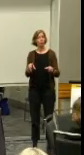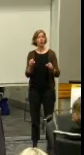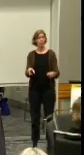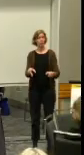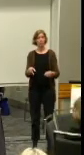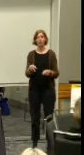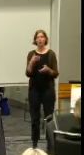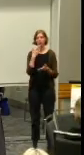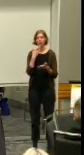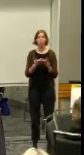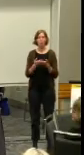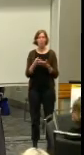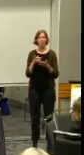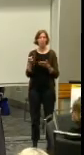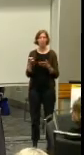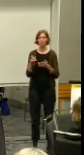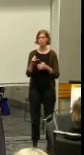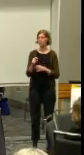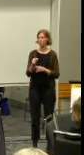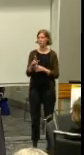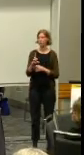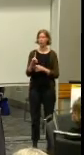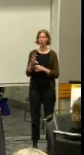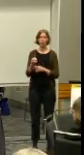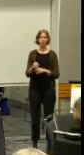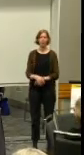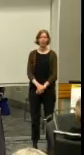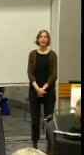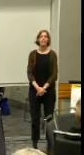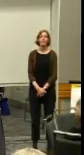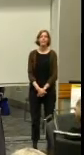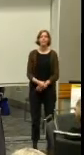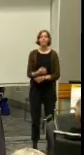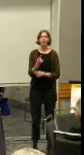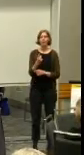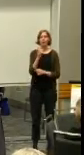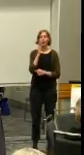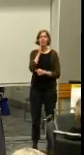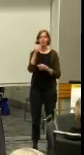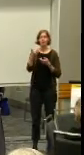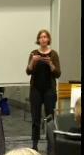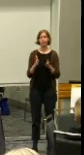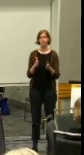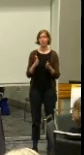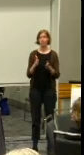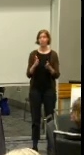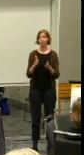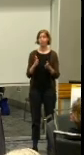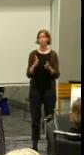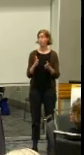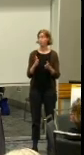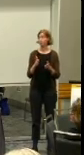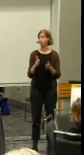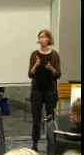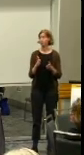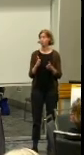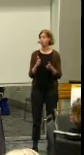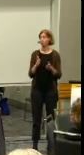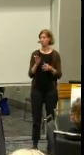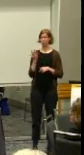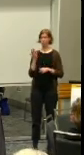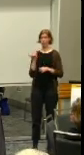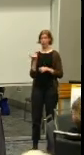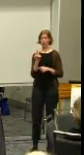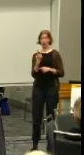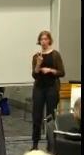an idea. For our 1-bedroom units. Similarly, it went from 2 units